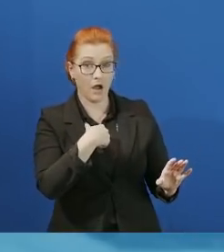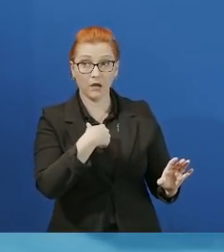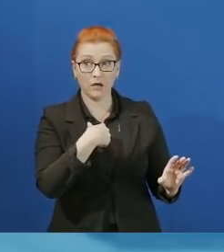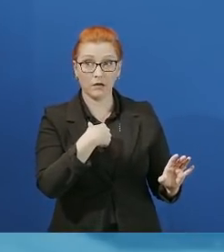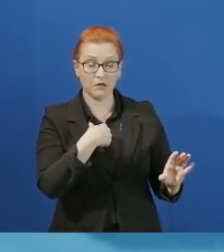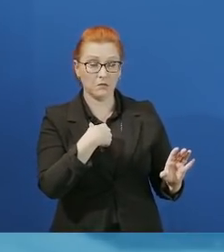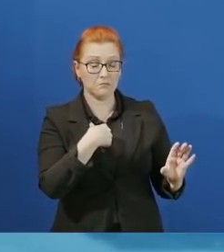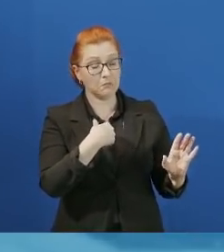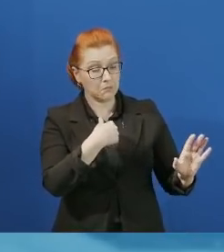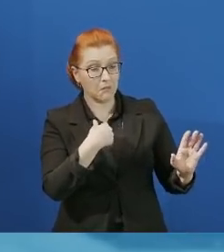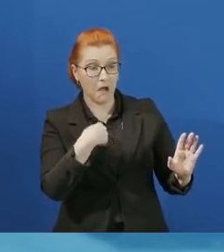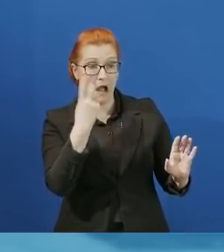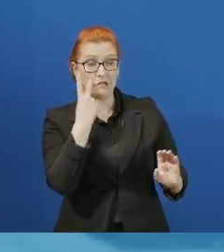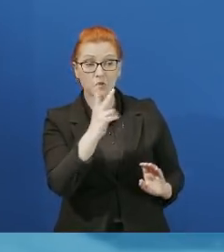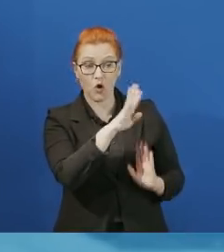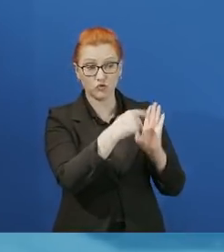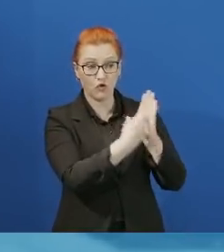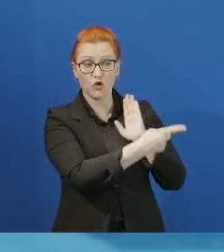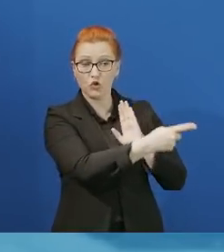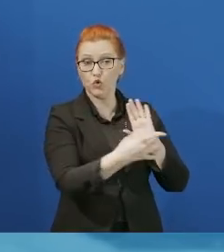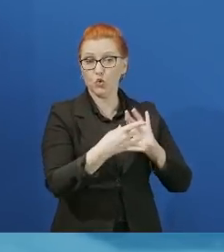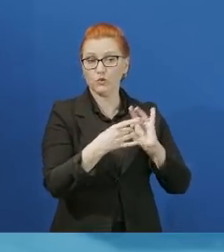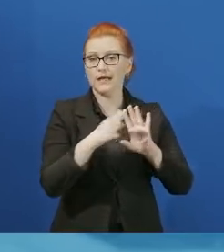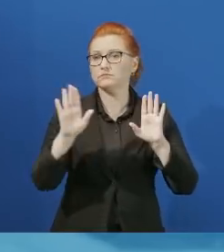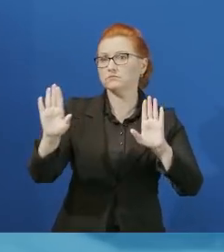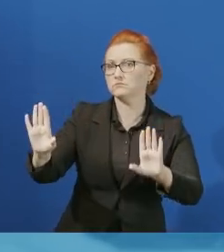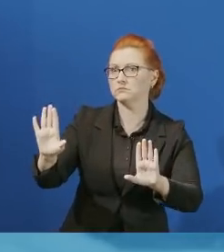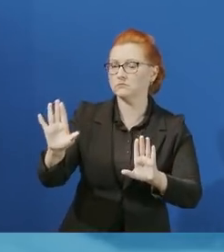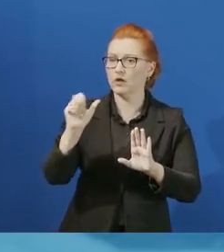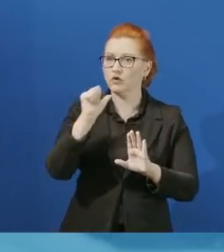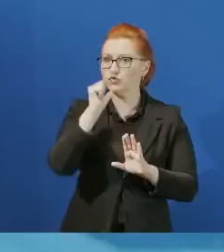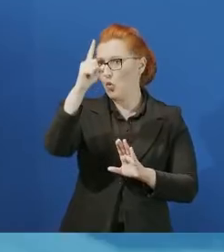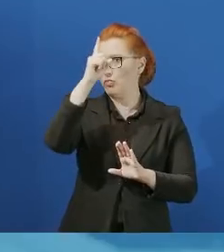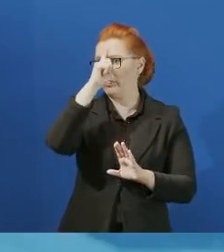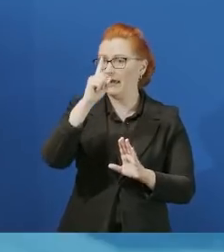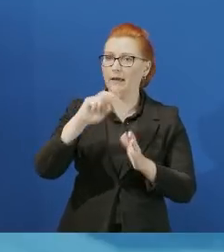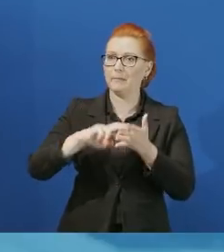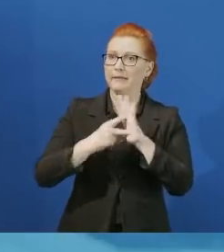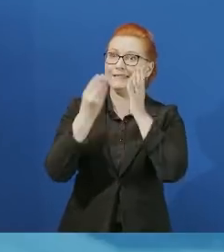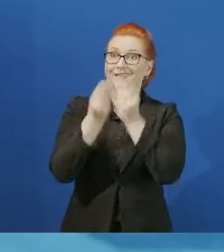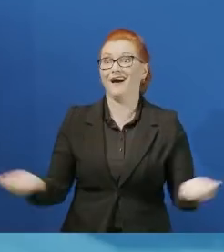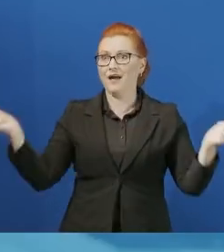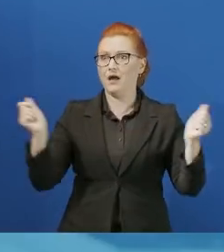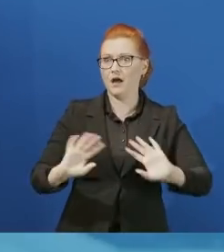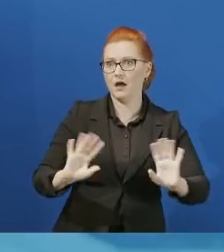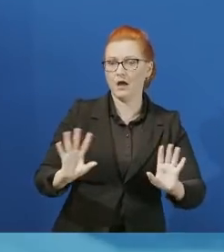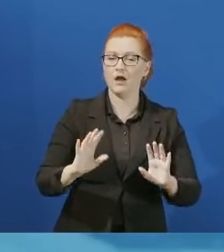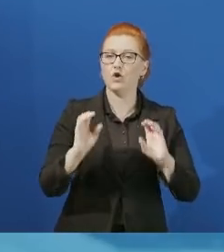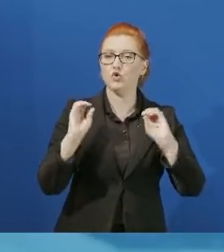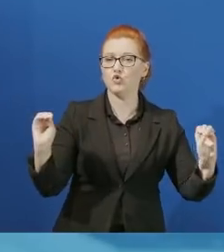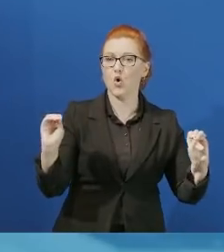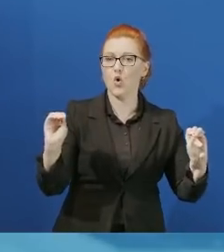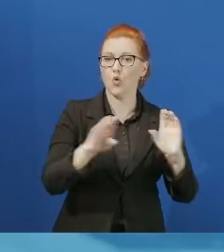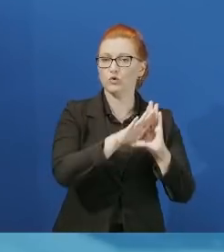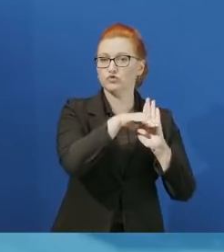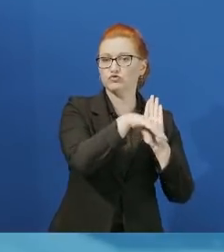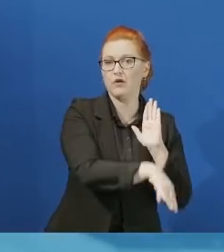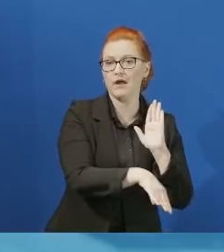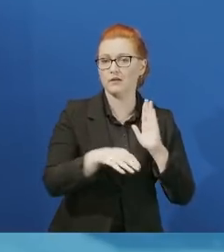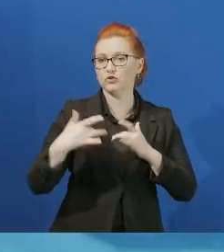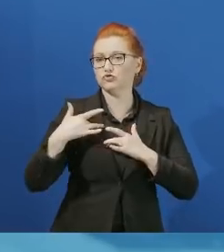here. So again, where is the data that backs up any kind of... The data is on the